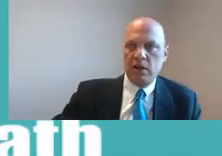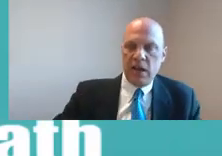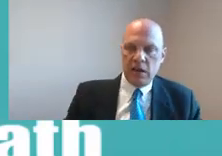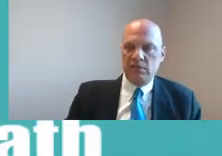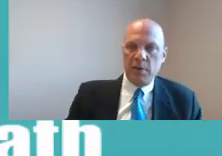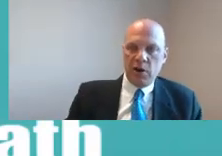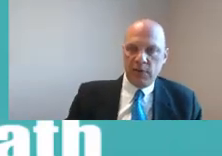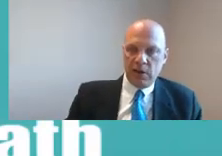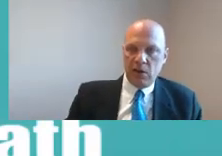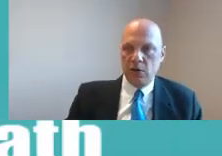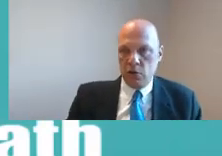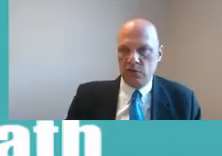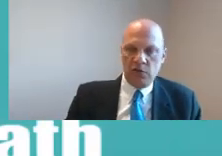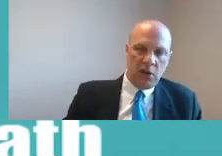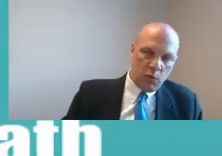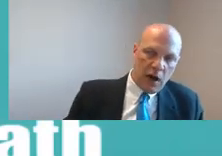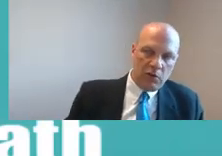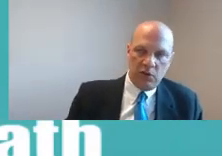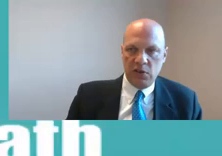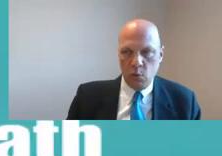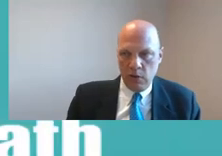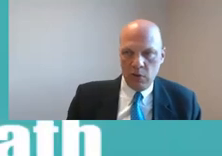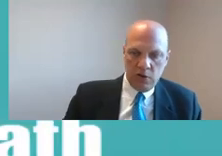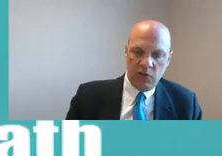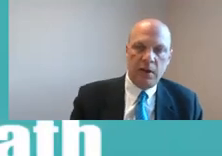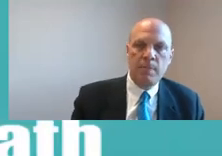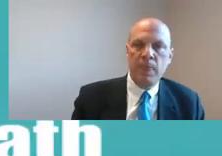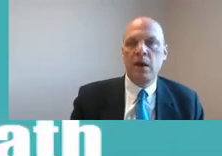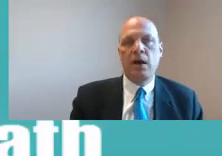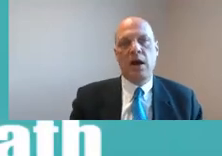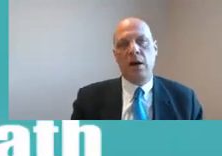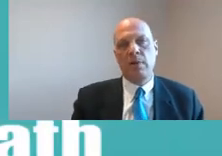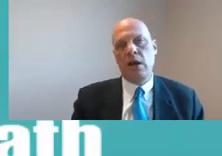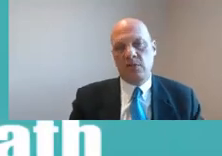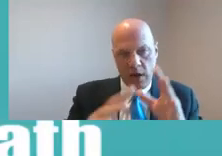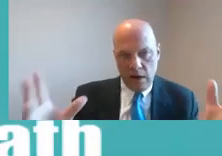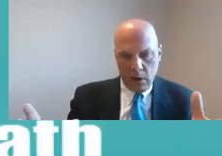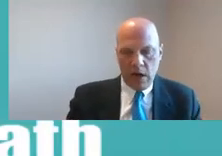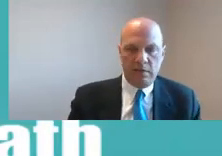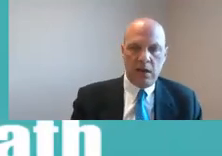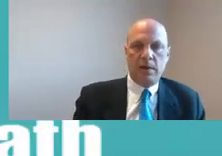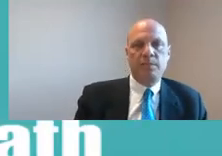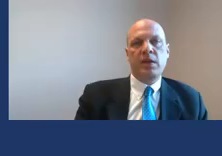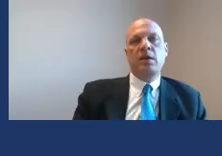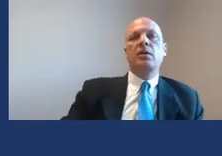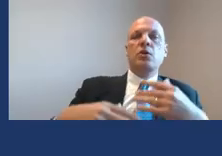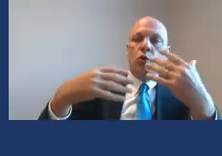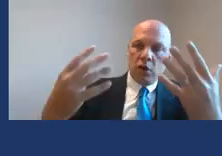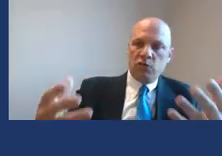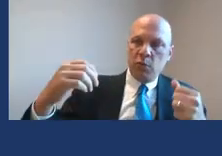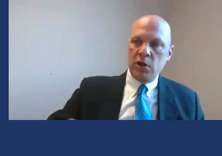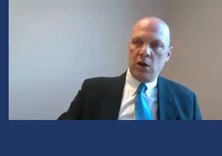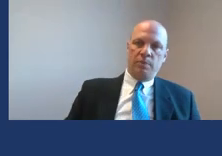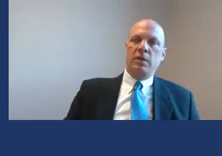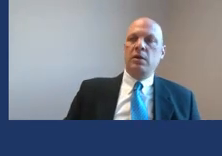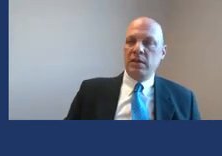collects a lot of data, demographic data on who's using it, why they're using it, when they're using it. And so we have a lot of data.